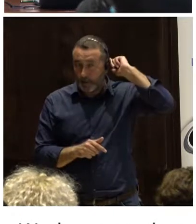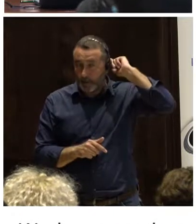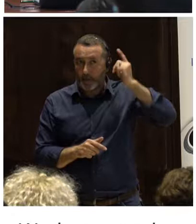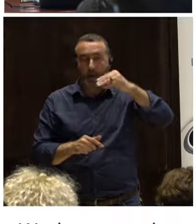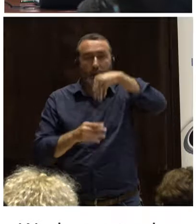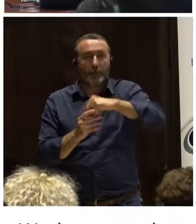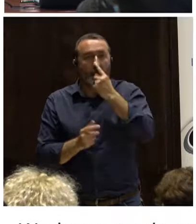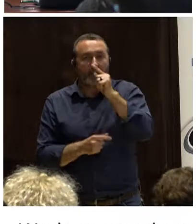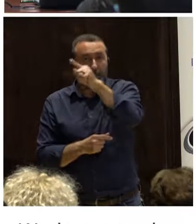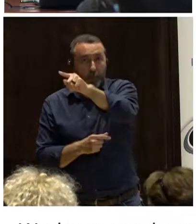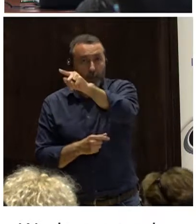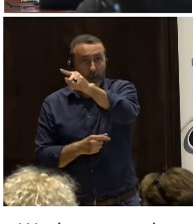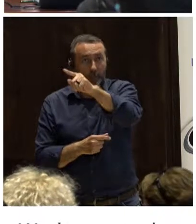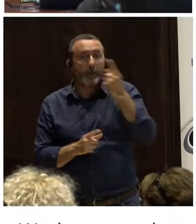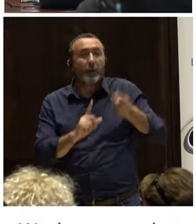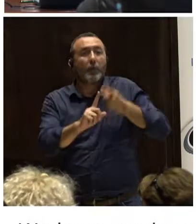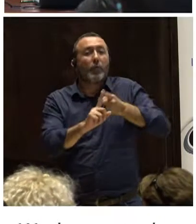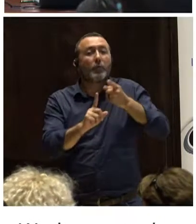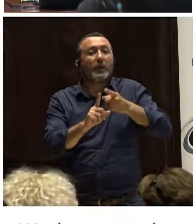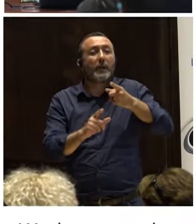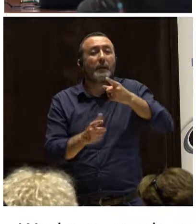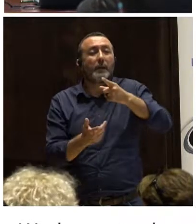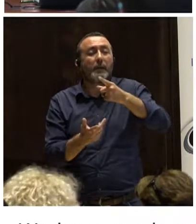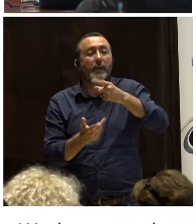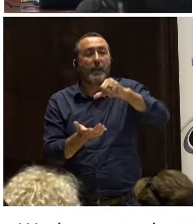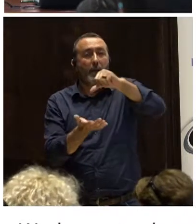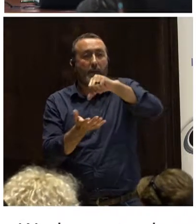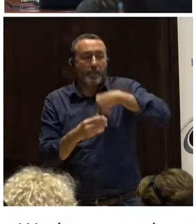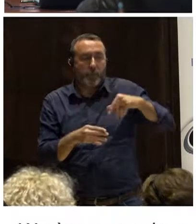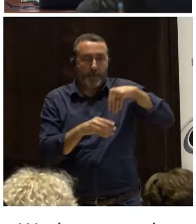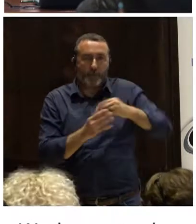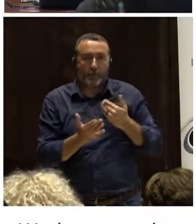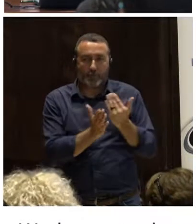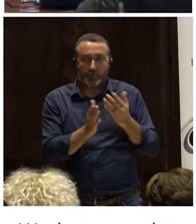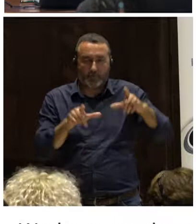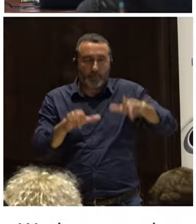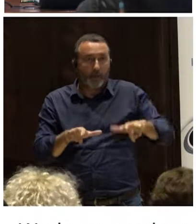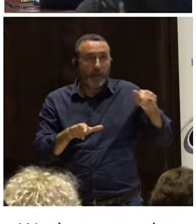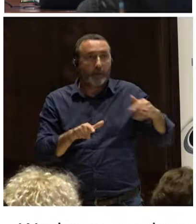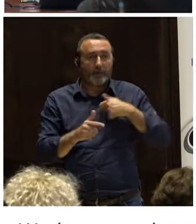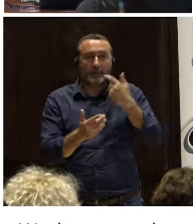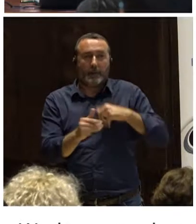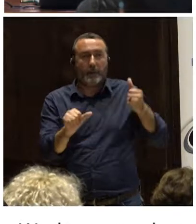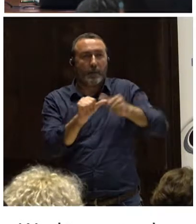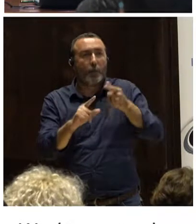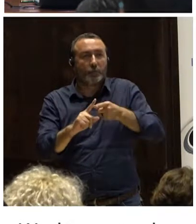center for 2 years. And I'll just show very briefly